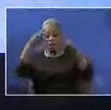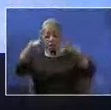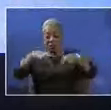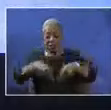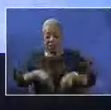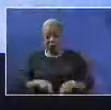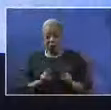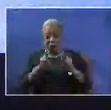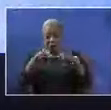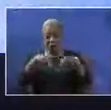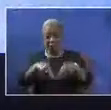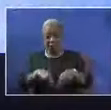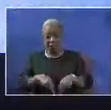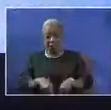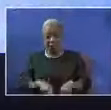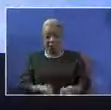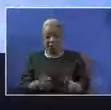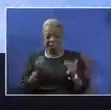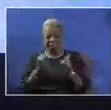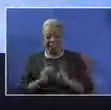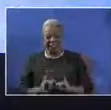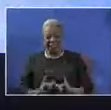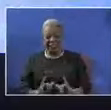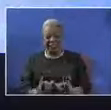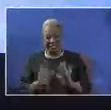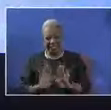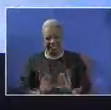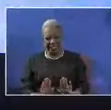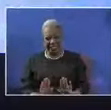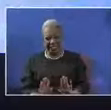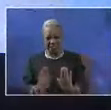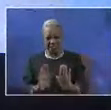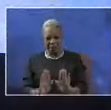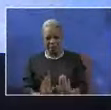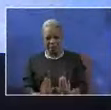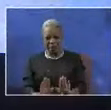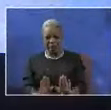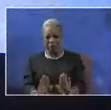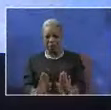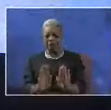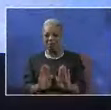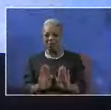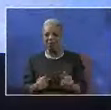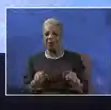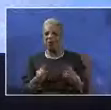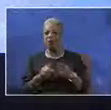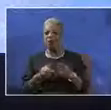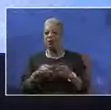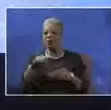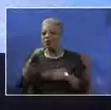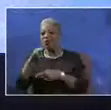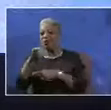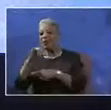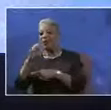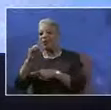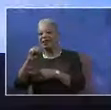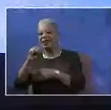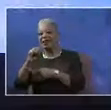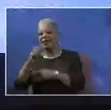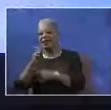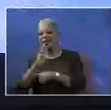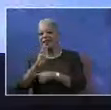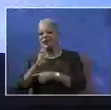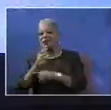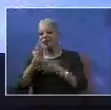their freedom, pushing them down, whether they realize it or not, to the Mississippi River, because the